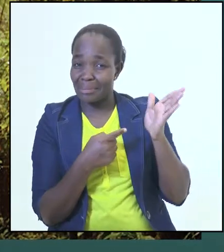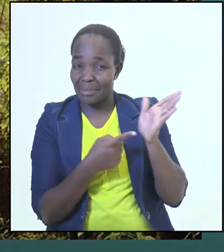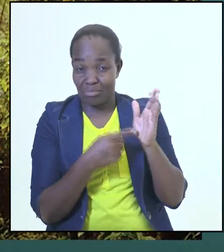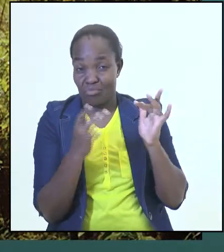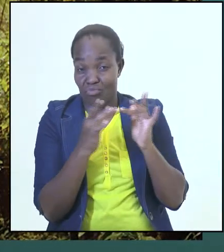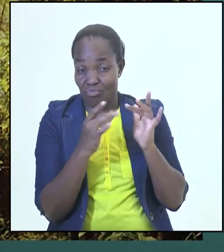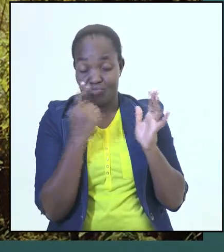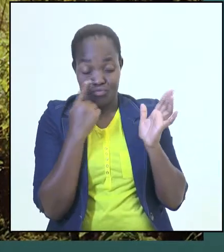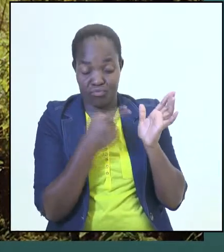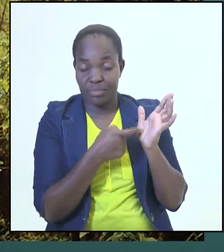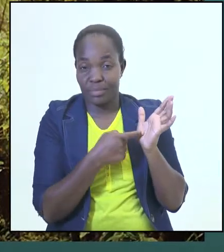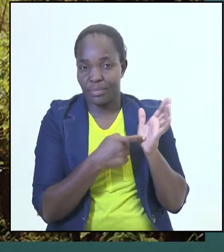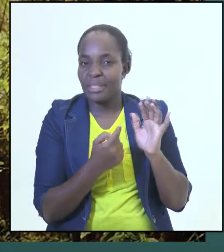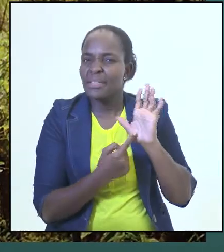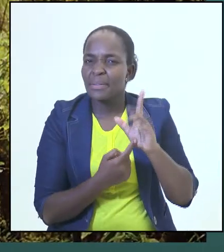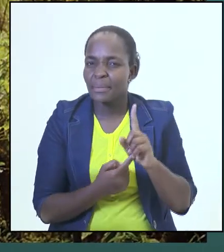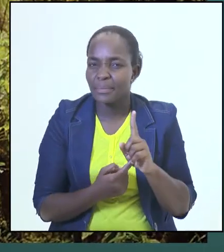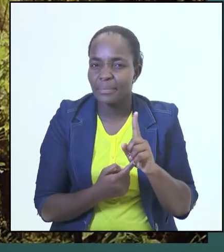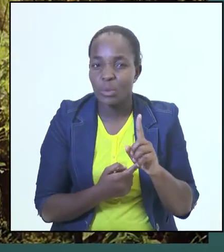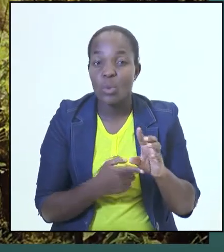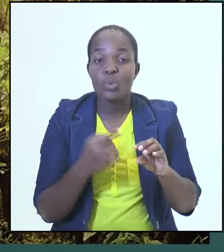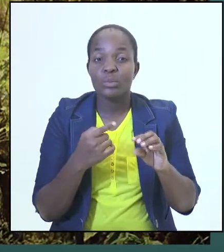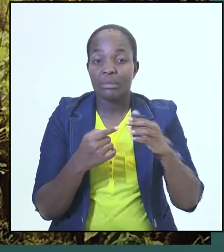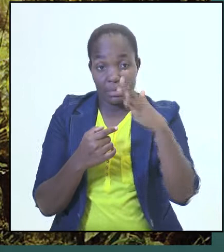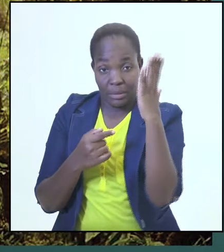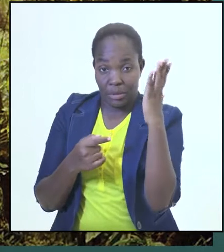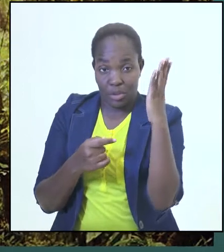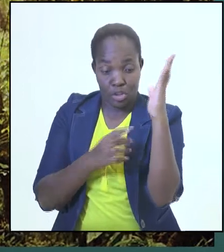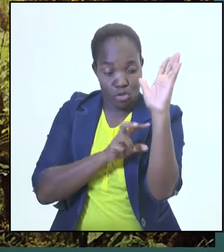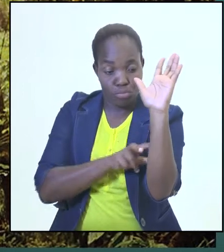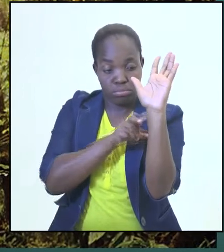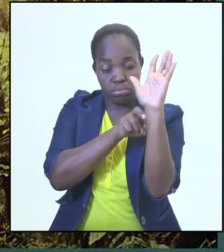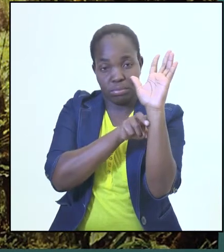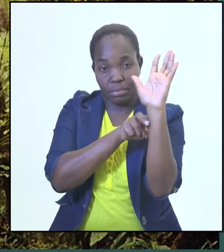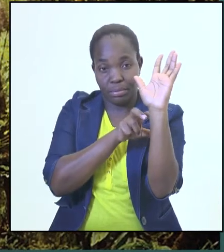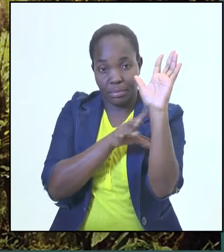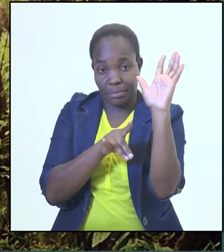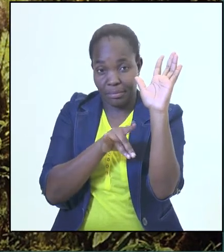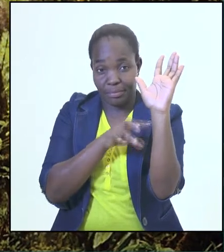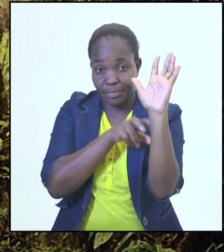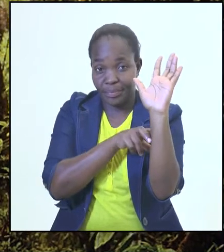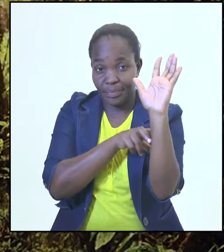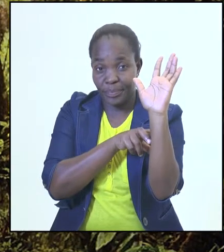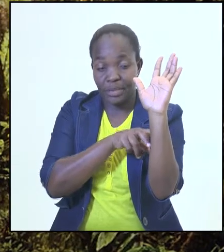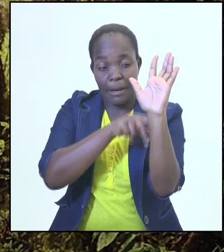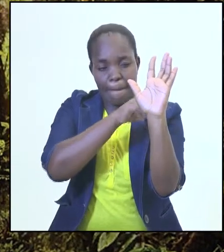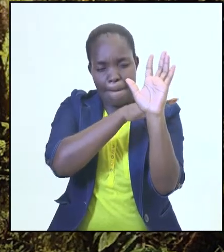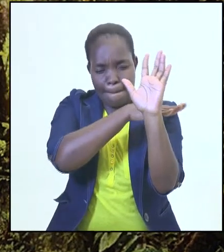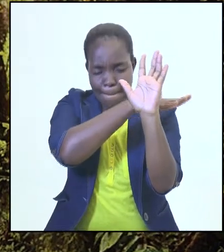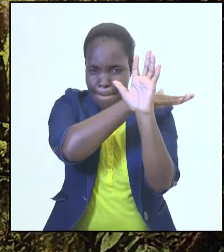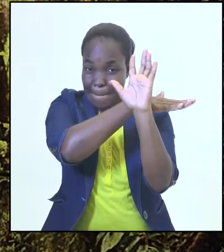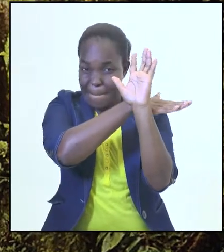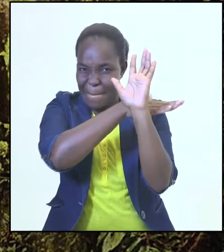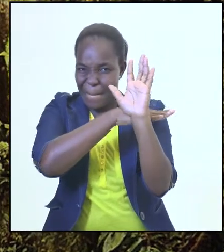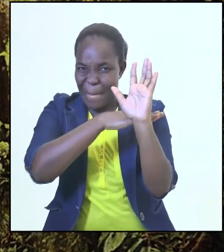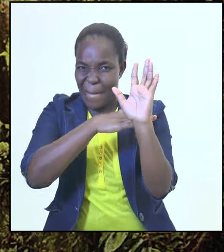internet, which shows that when the tree in which the cheetah lived was chopped down, they might as well have chopped off its